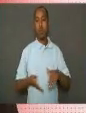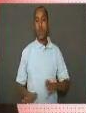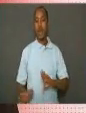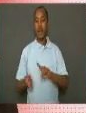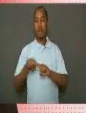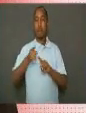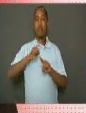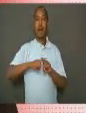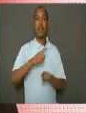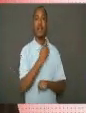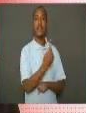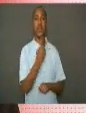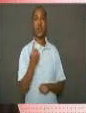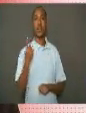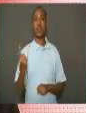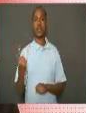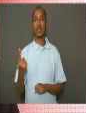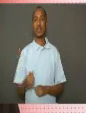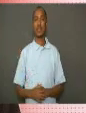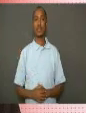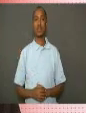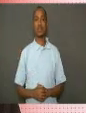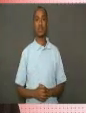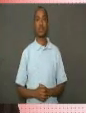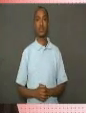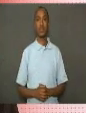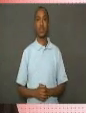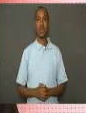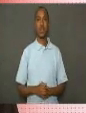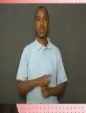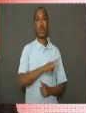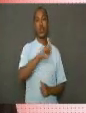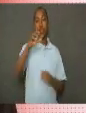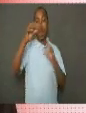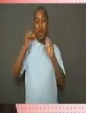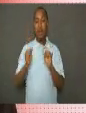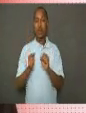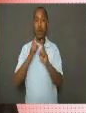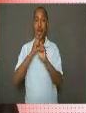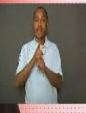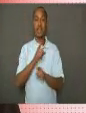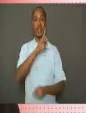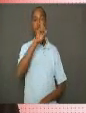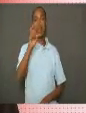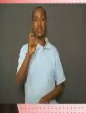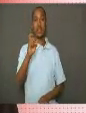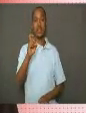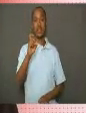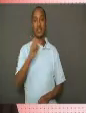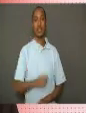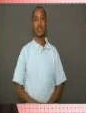Welcome back, everyone. Were you able to answer the questions?